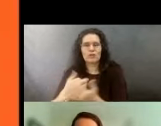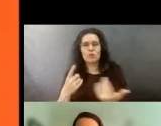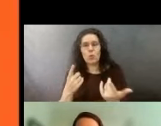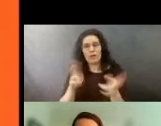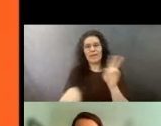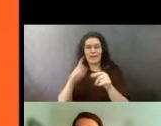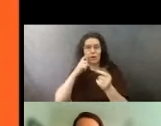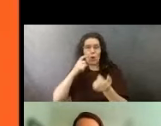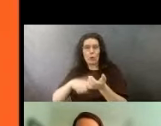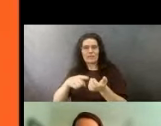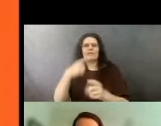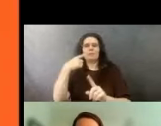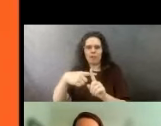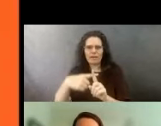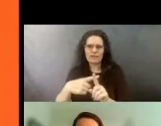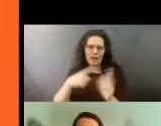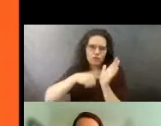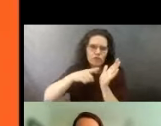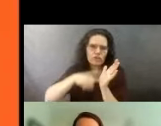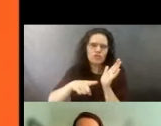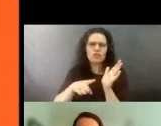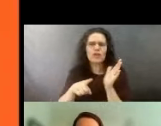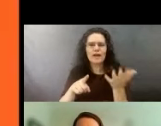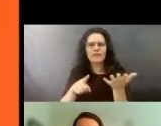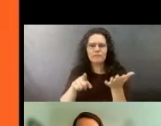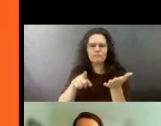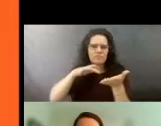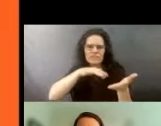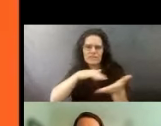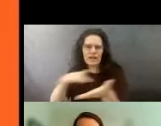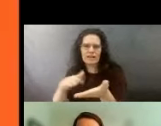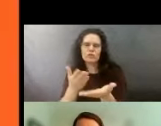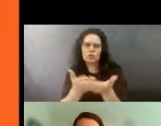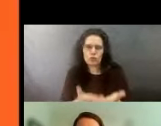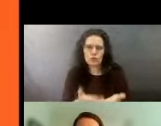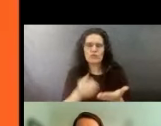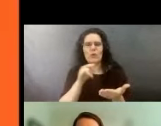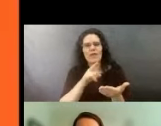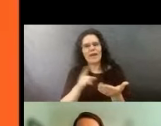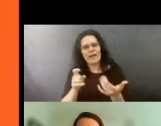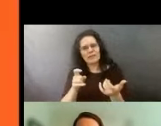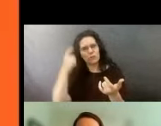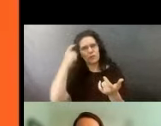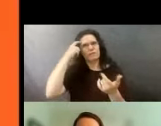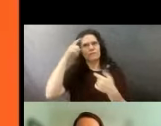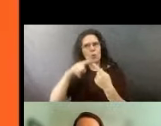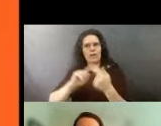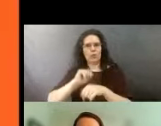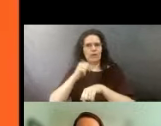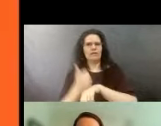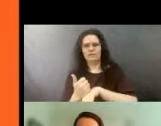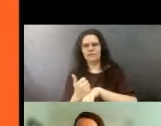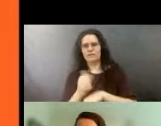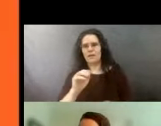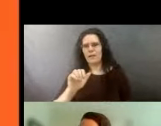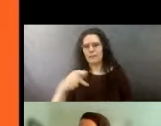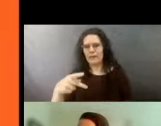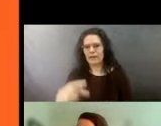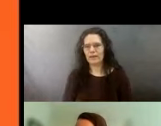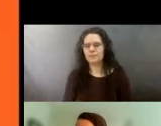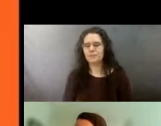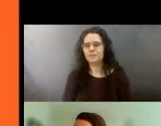our studies. And so how can we account for that when we're designing a medical legal partnership? The third challenge, I think, is how can